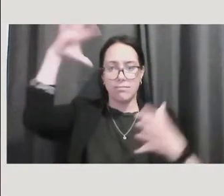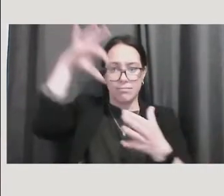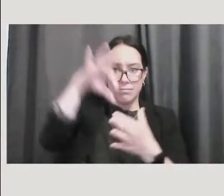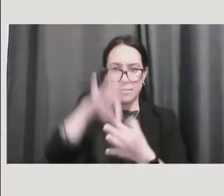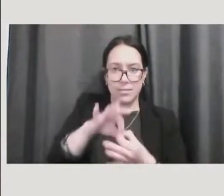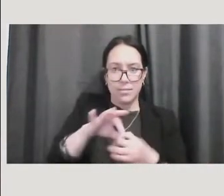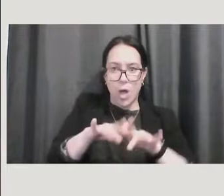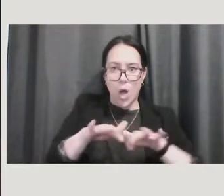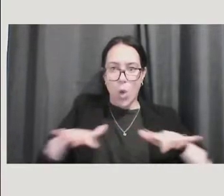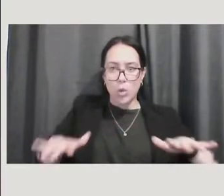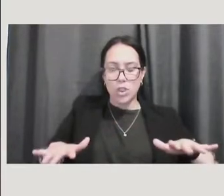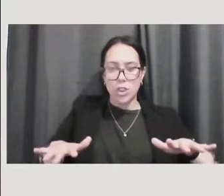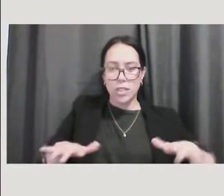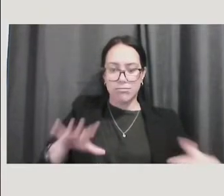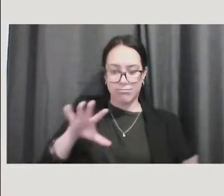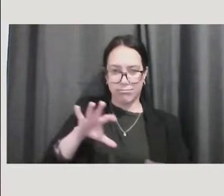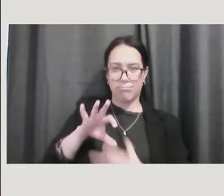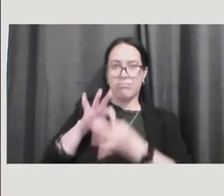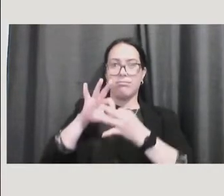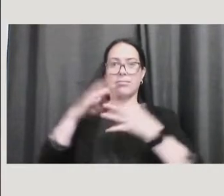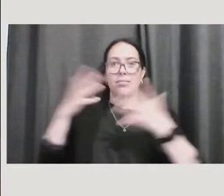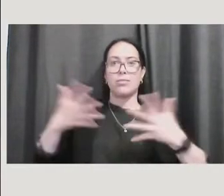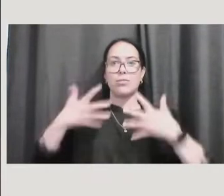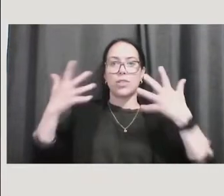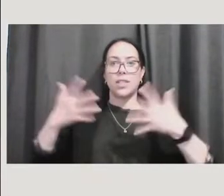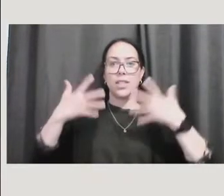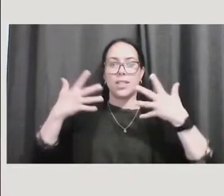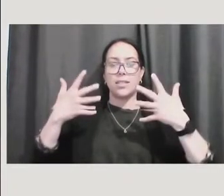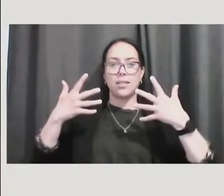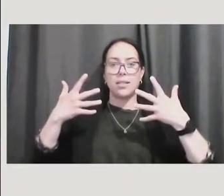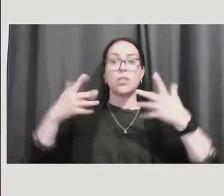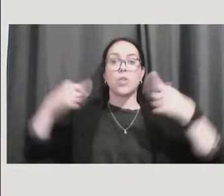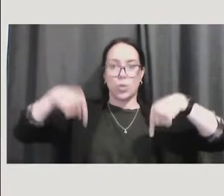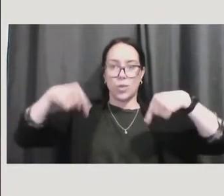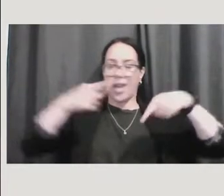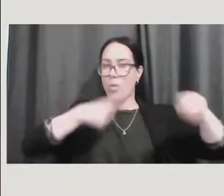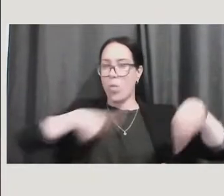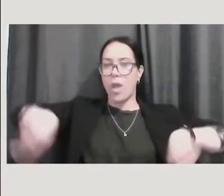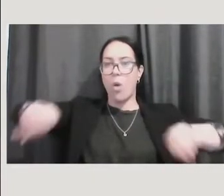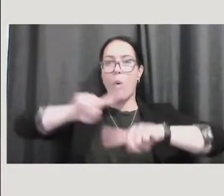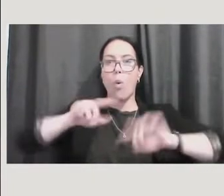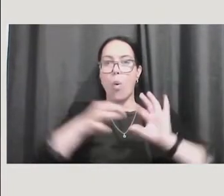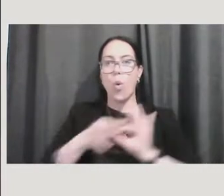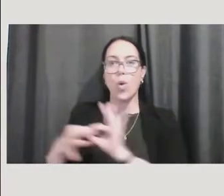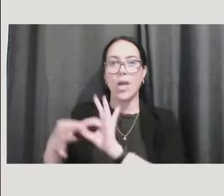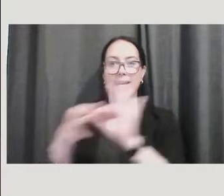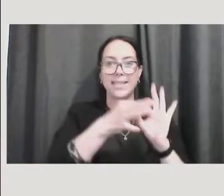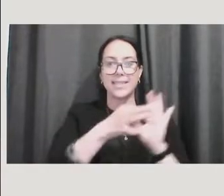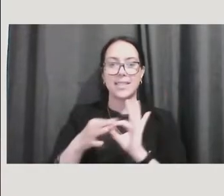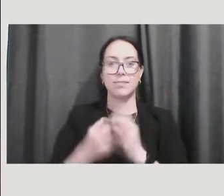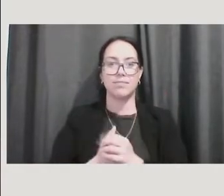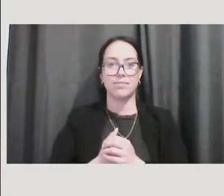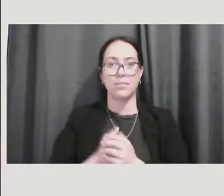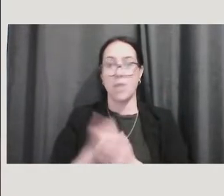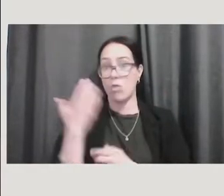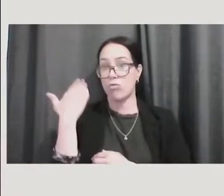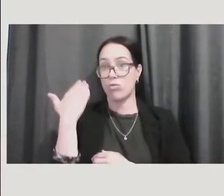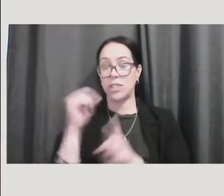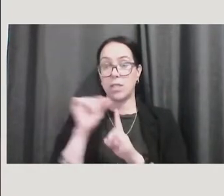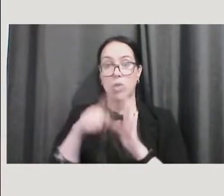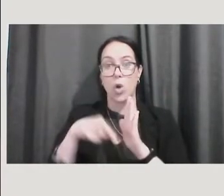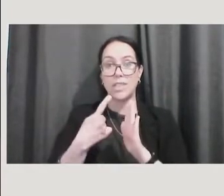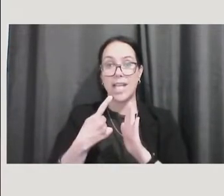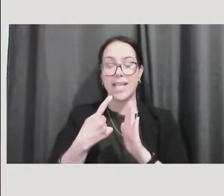breathe we are all connected so today I carry that with me my latest project would be Pacifica United